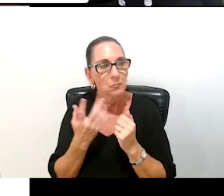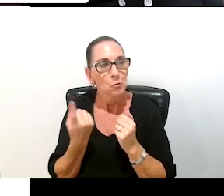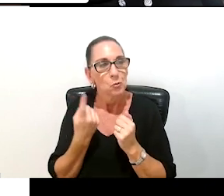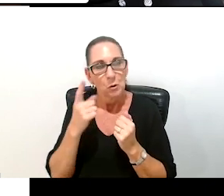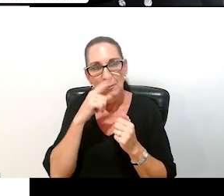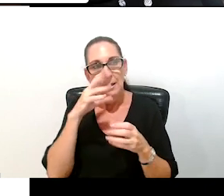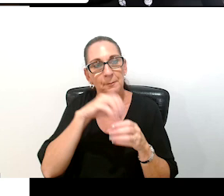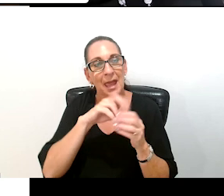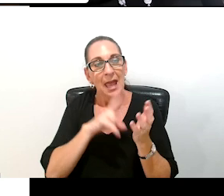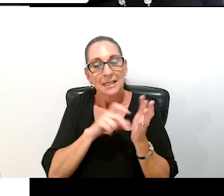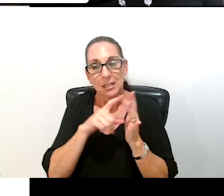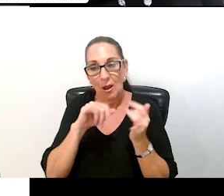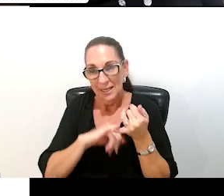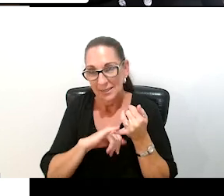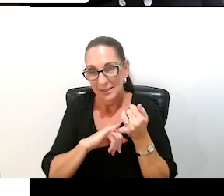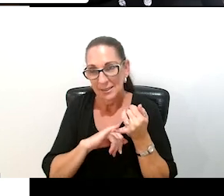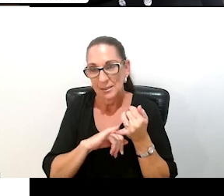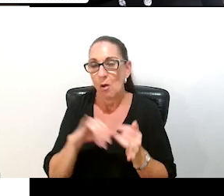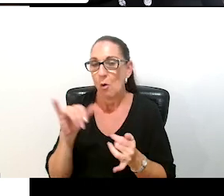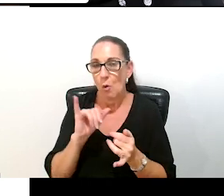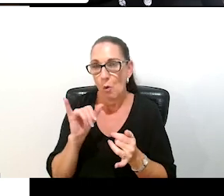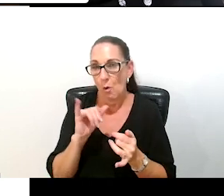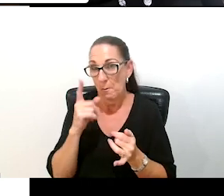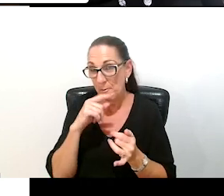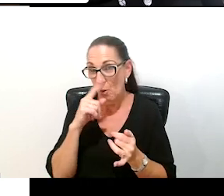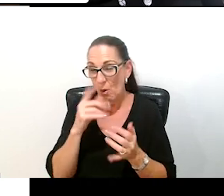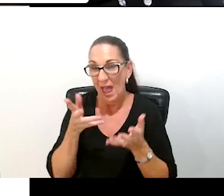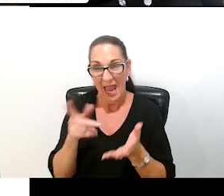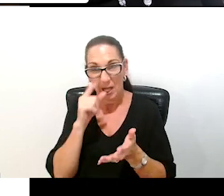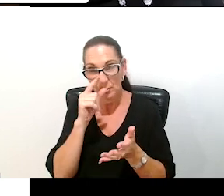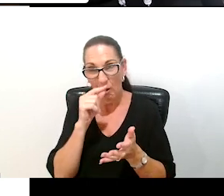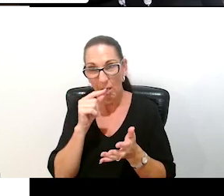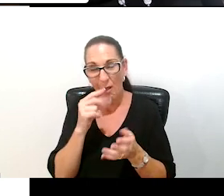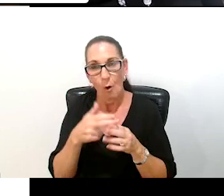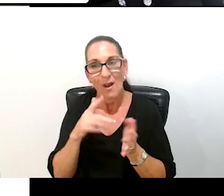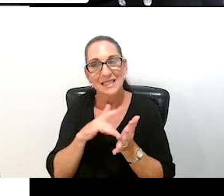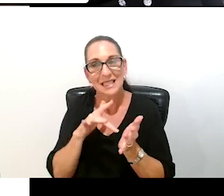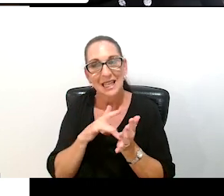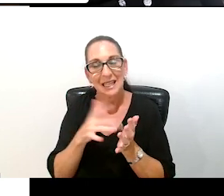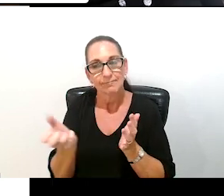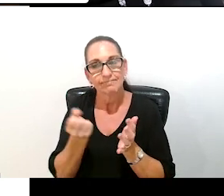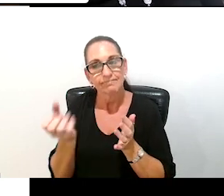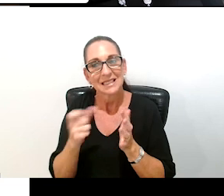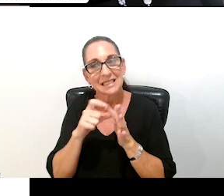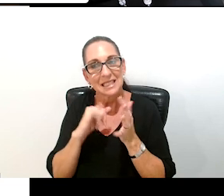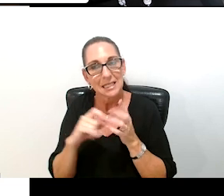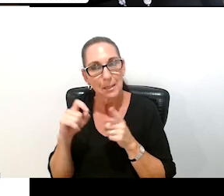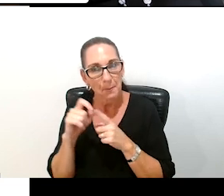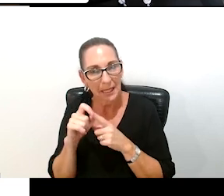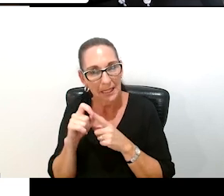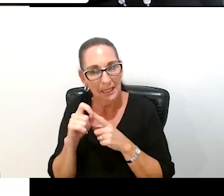in the NDIS, or people who are eligible for or received a Centrelink disability support pension,